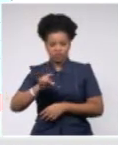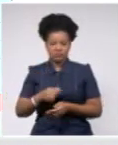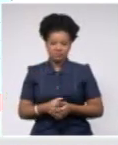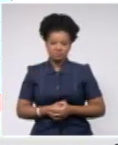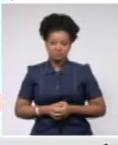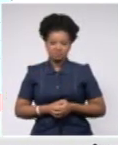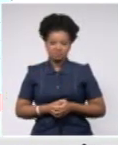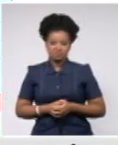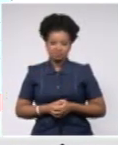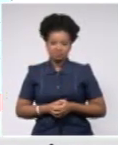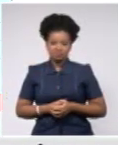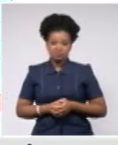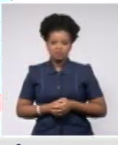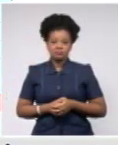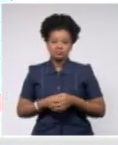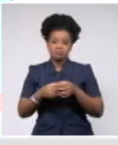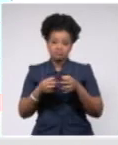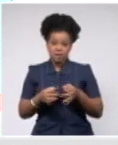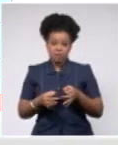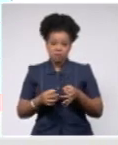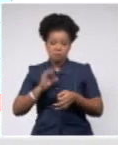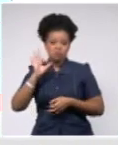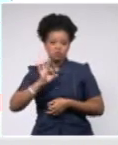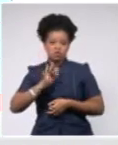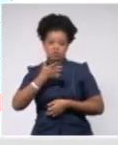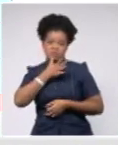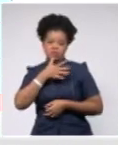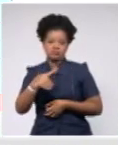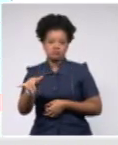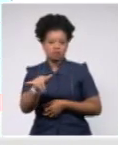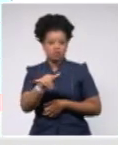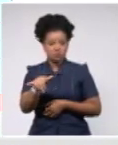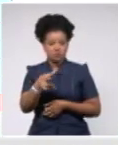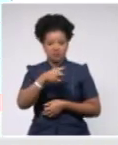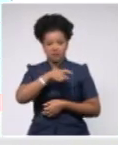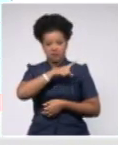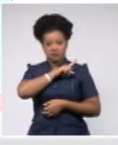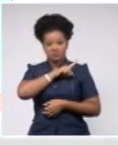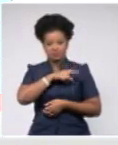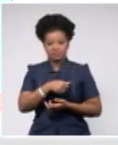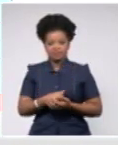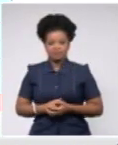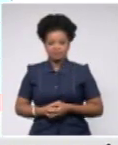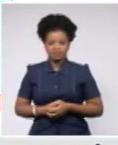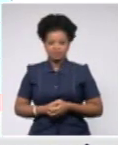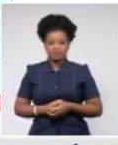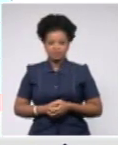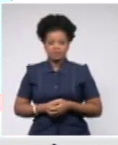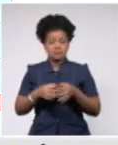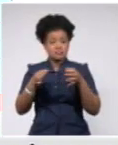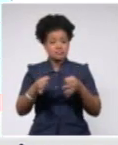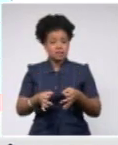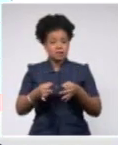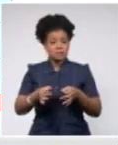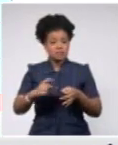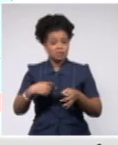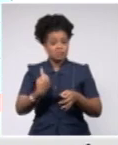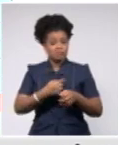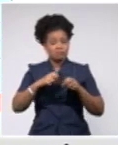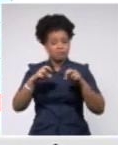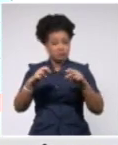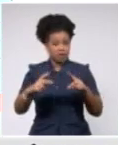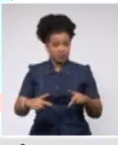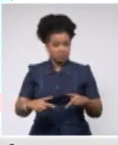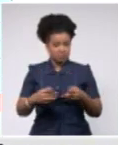COVID-19 over the last 15 days. Cuba's rate therefore stands at 7.30